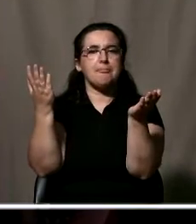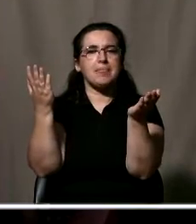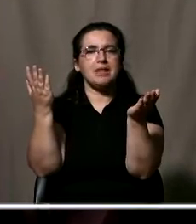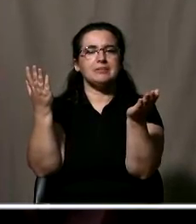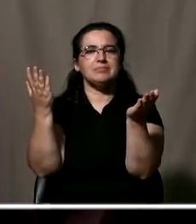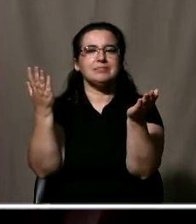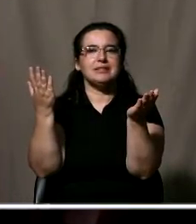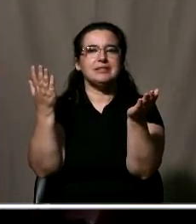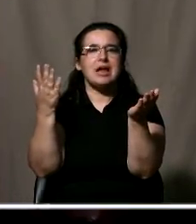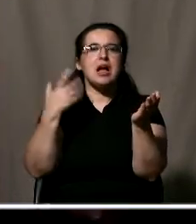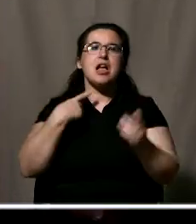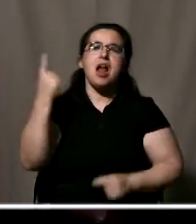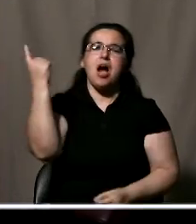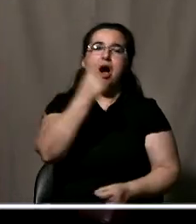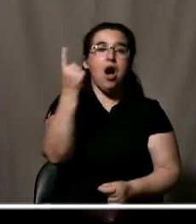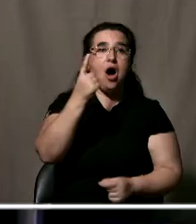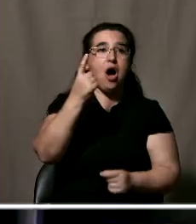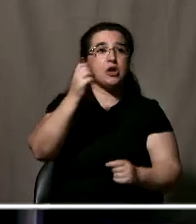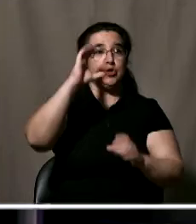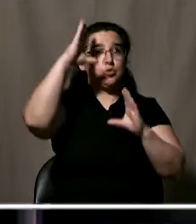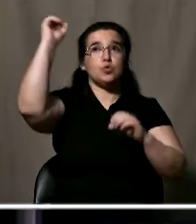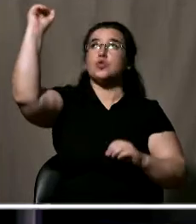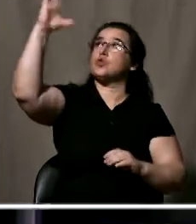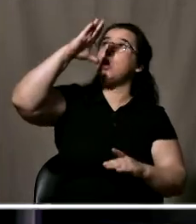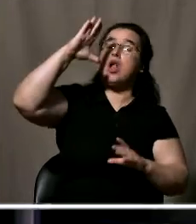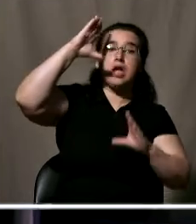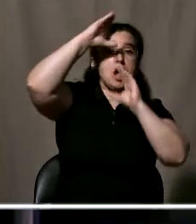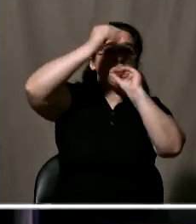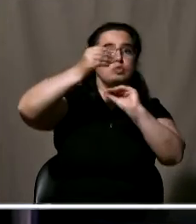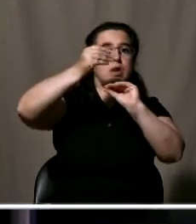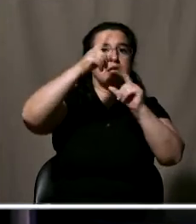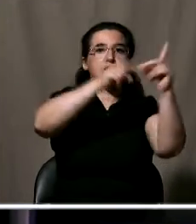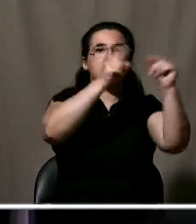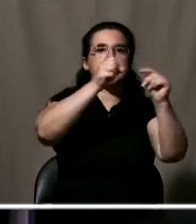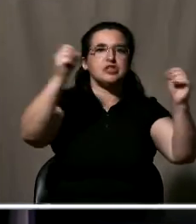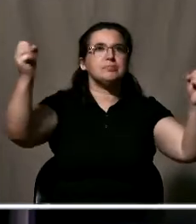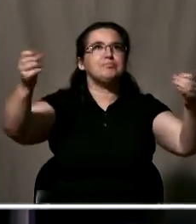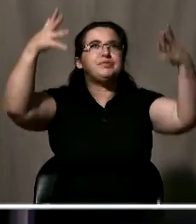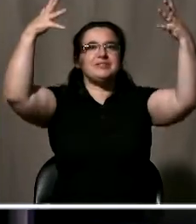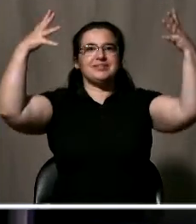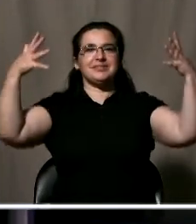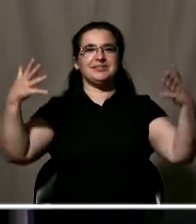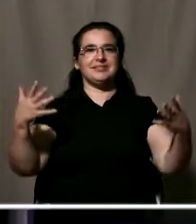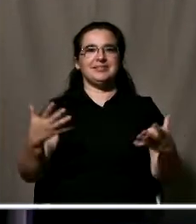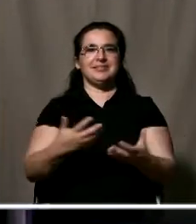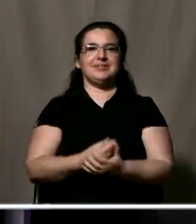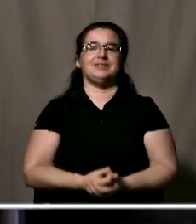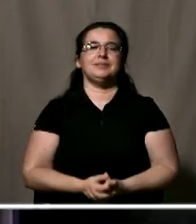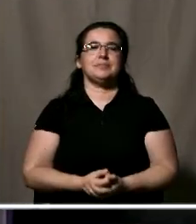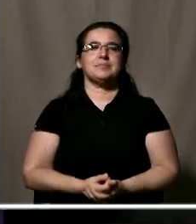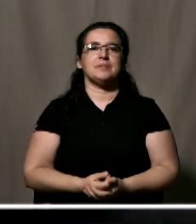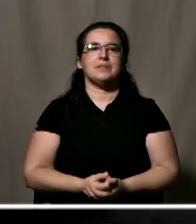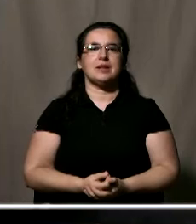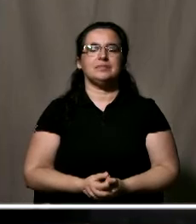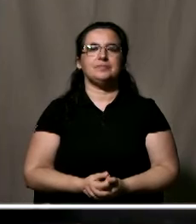into existence. Ele ordenou e o sol, a lua e as estrelas apareceram. He is the one at whose very word birds began